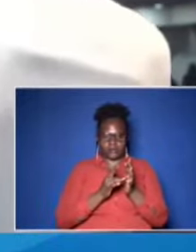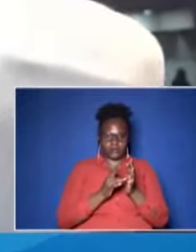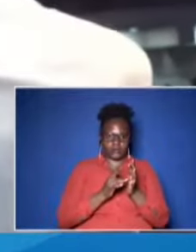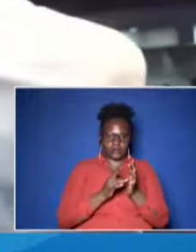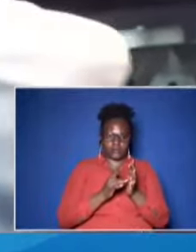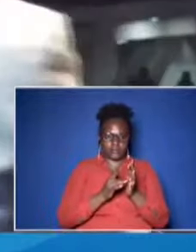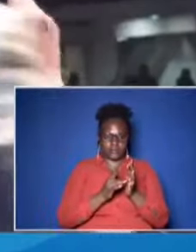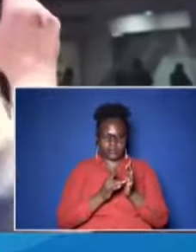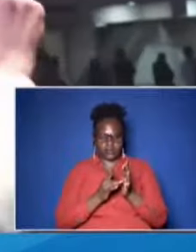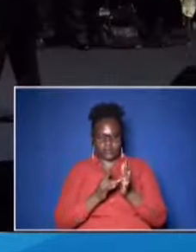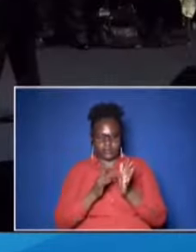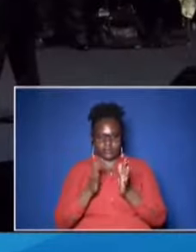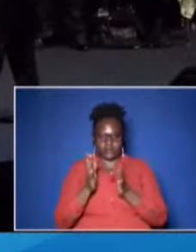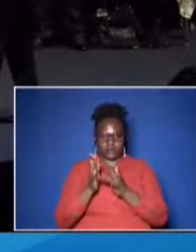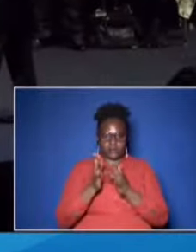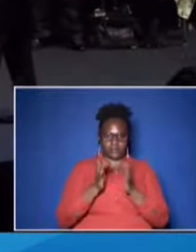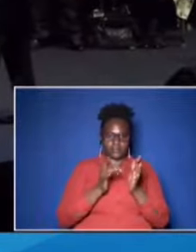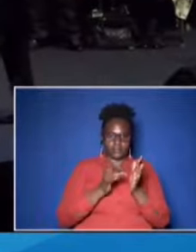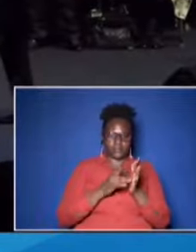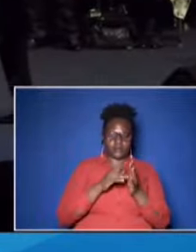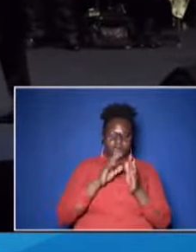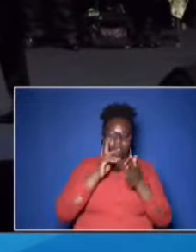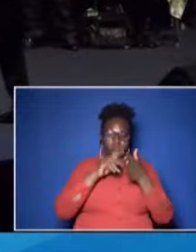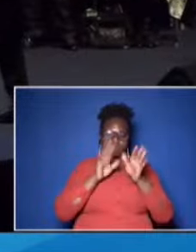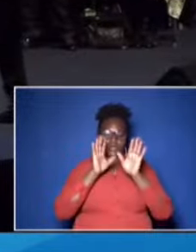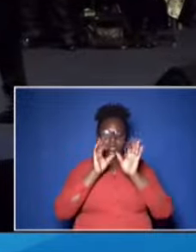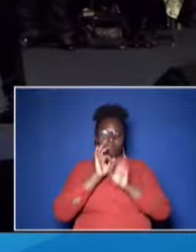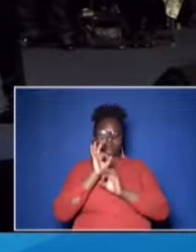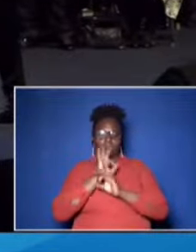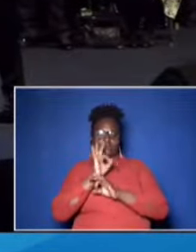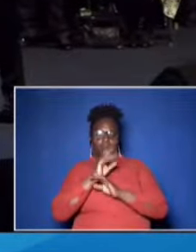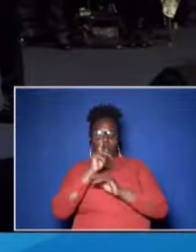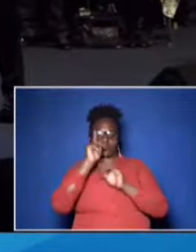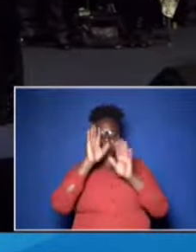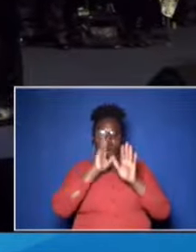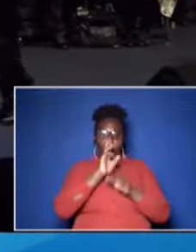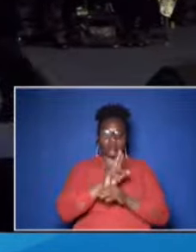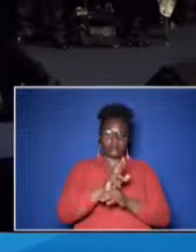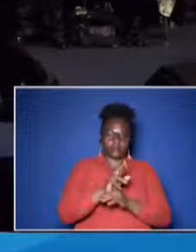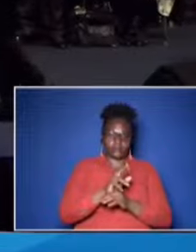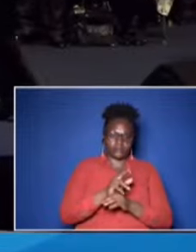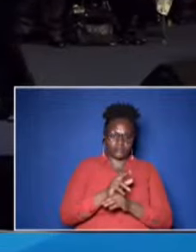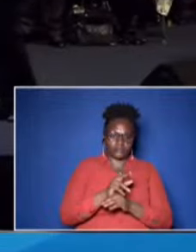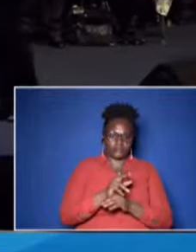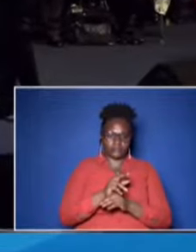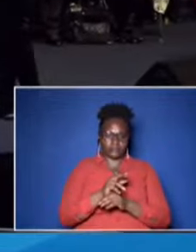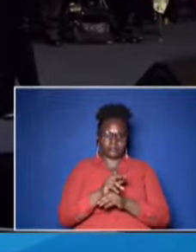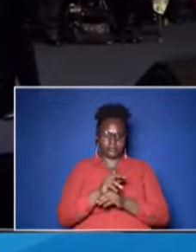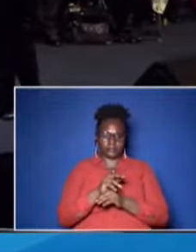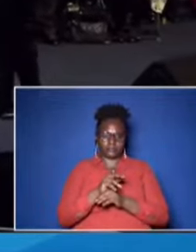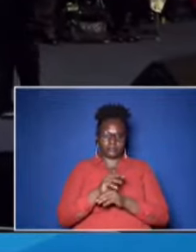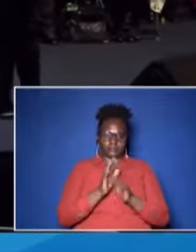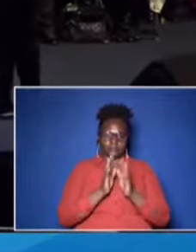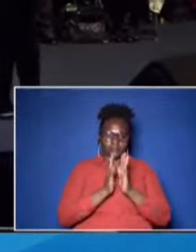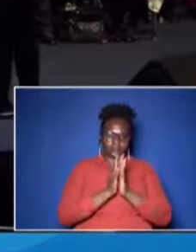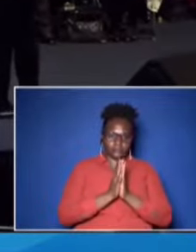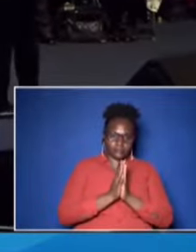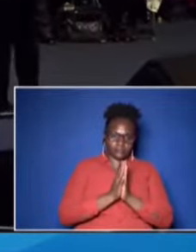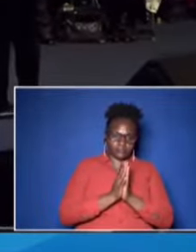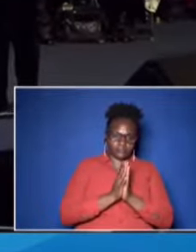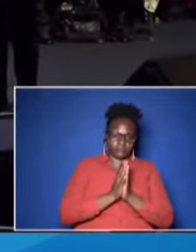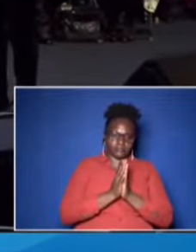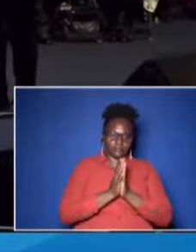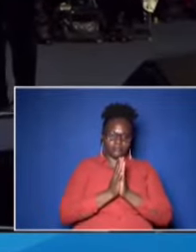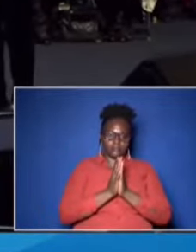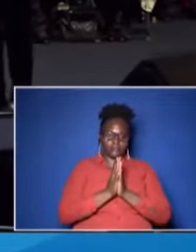Jesus Jesus What a Wonder you are come on Bruce just played for me and